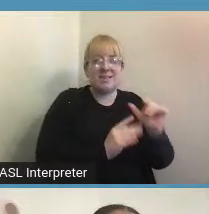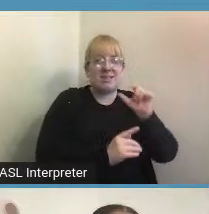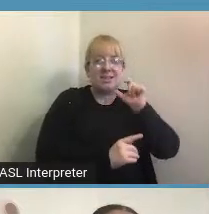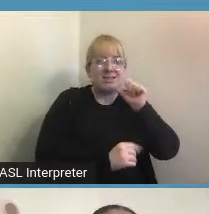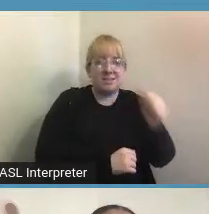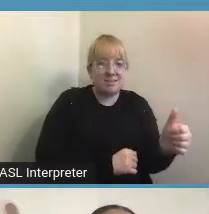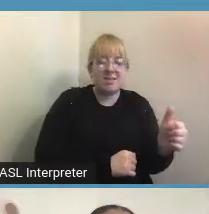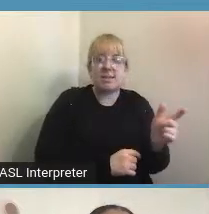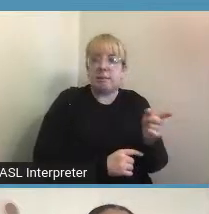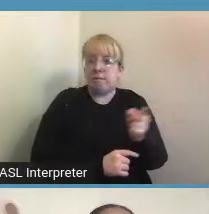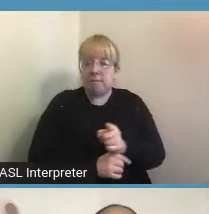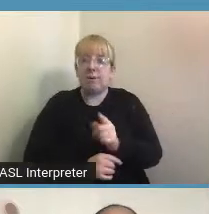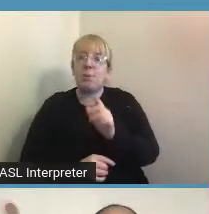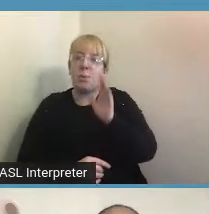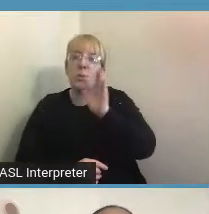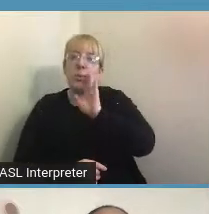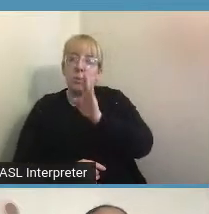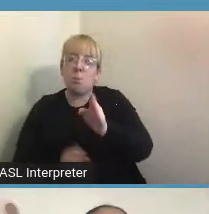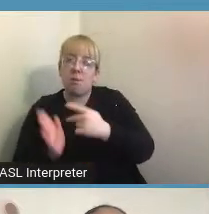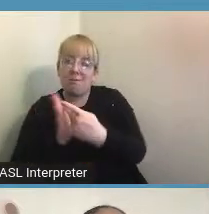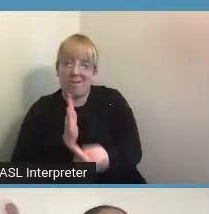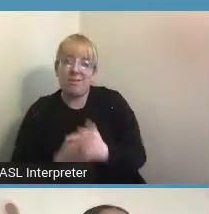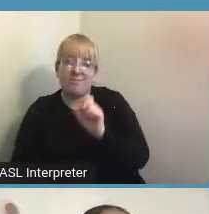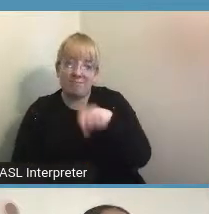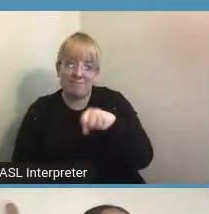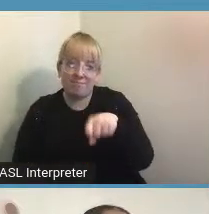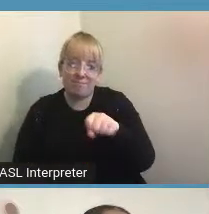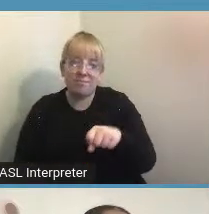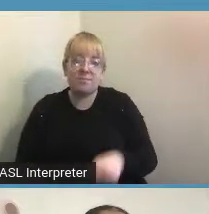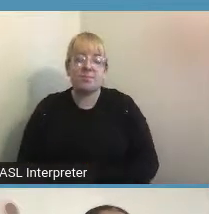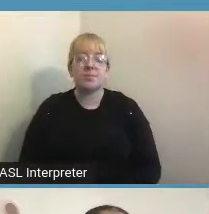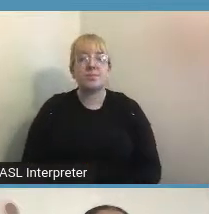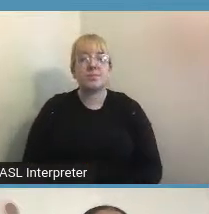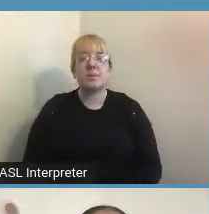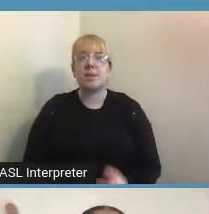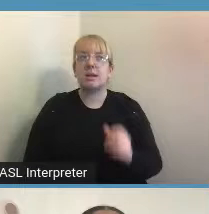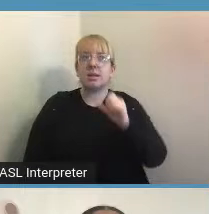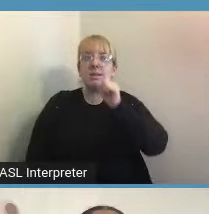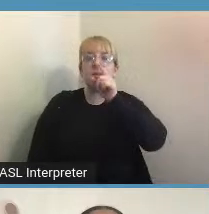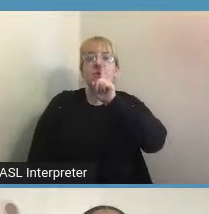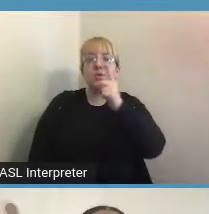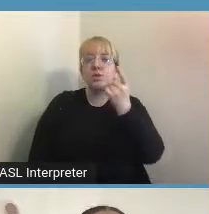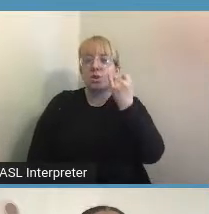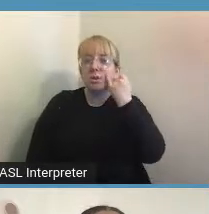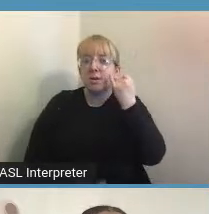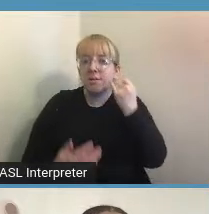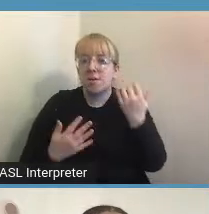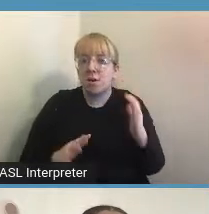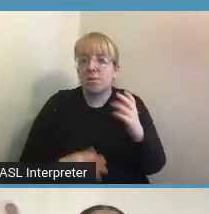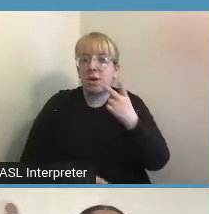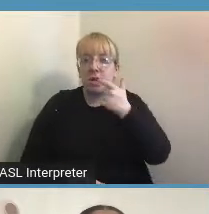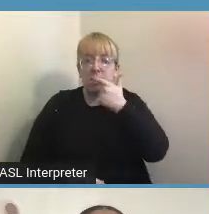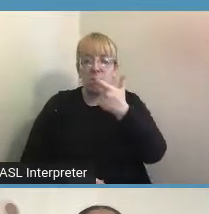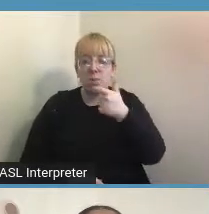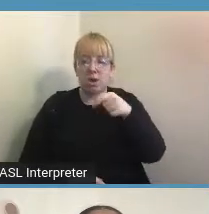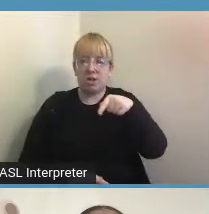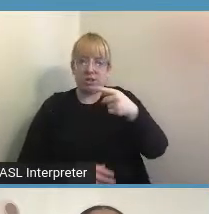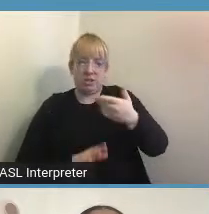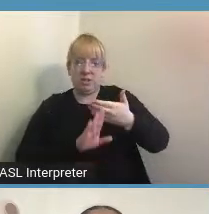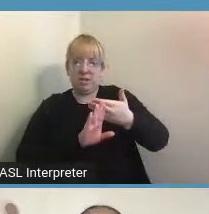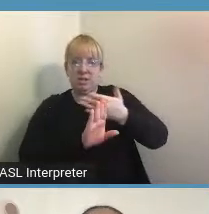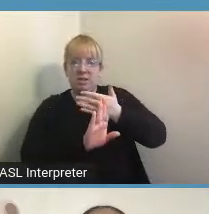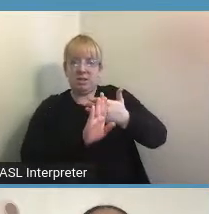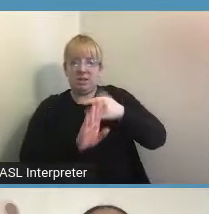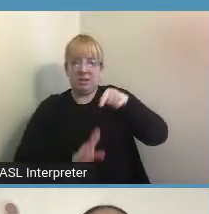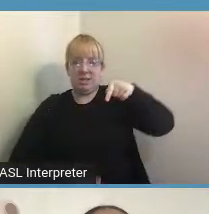doing a campaign. Um, I'm not sure if you've already watched the earlier technical sessions, but the very first